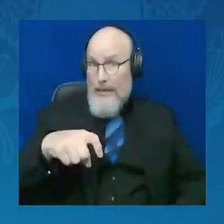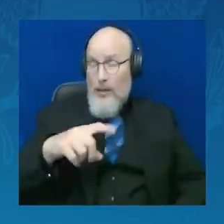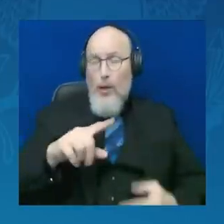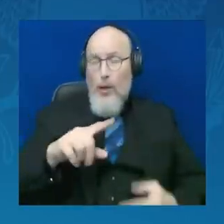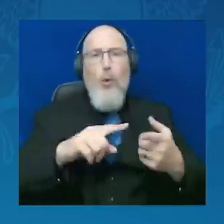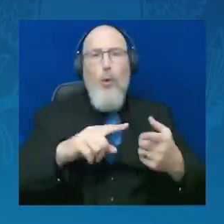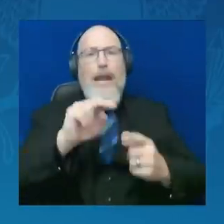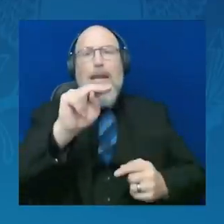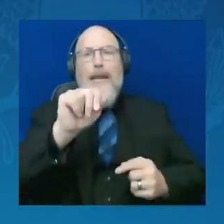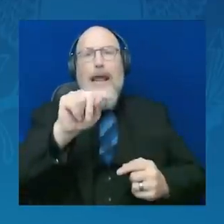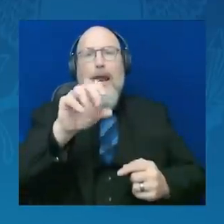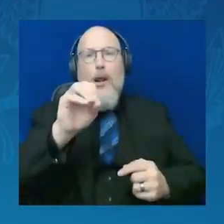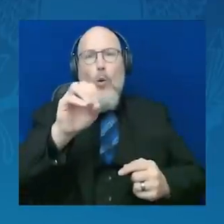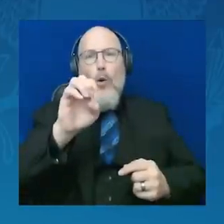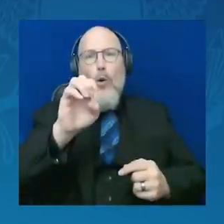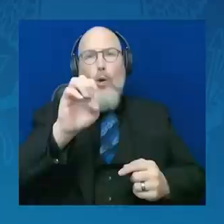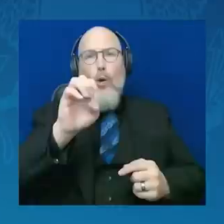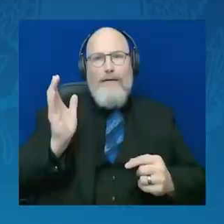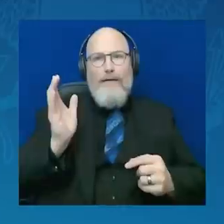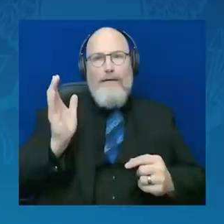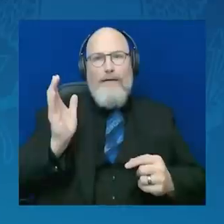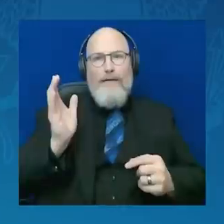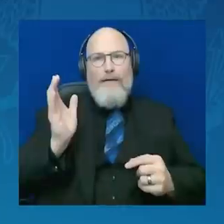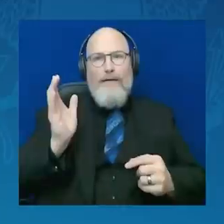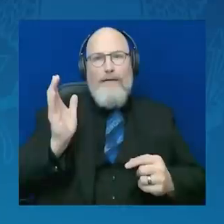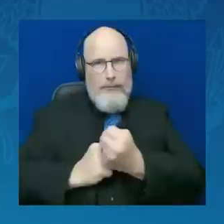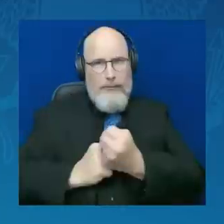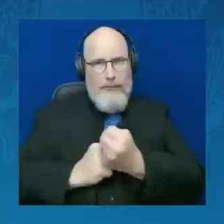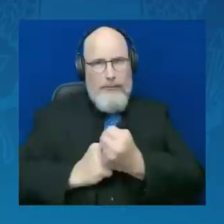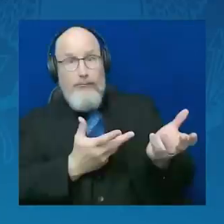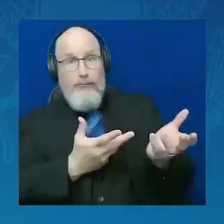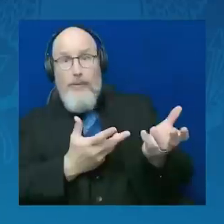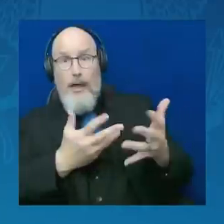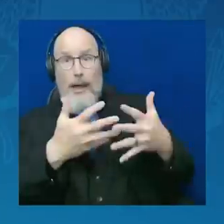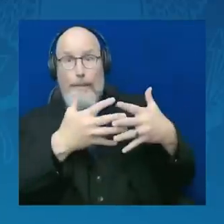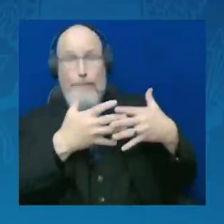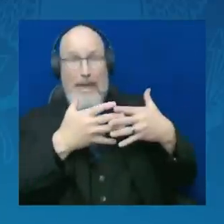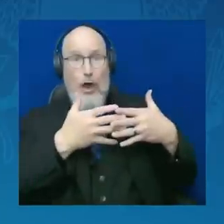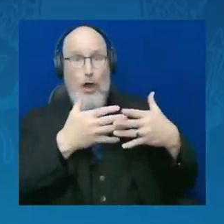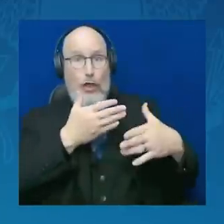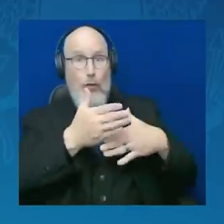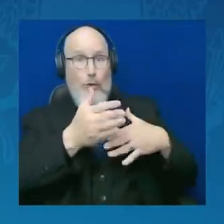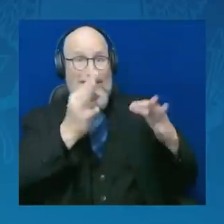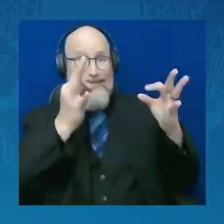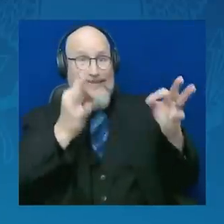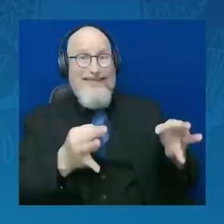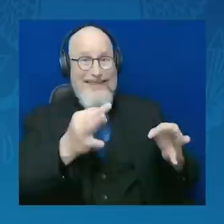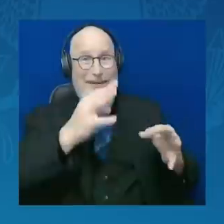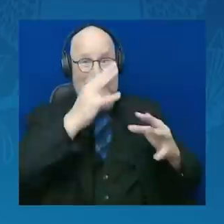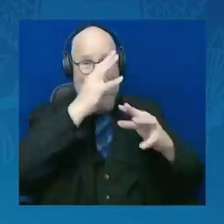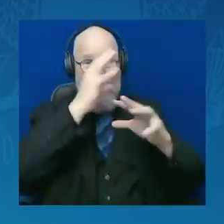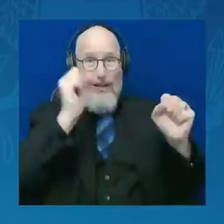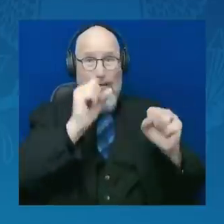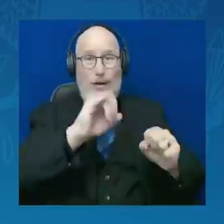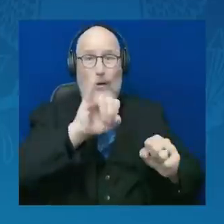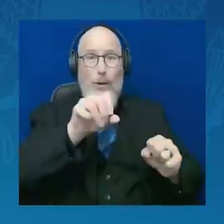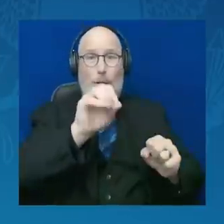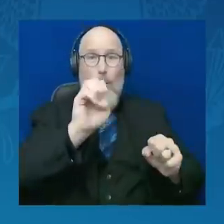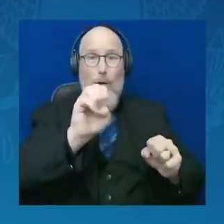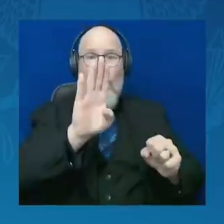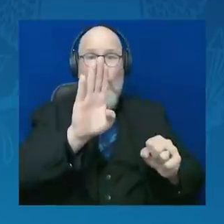in need, the United States, by the decision of President Joe Biden, has deployed additional